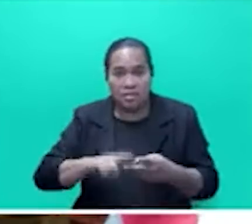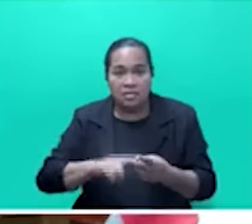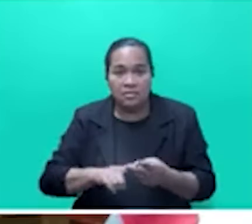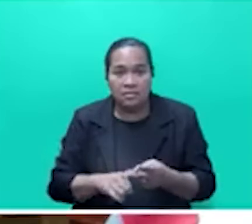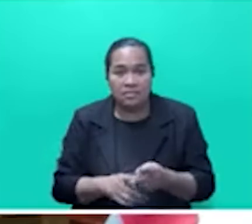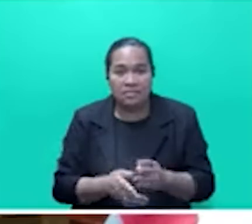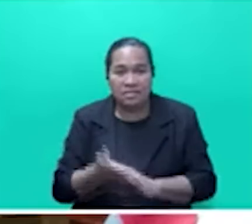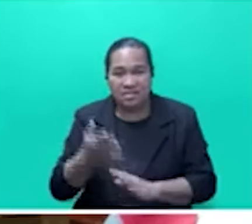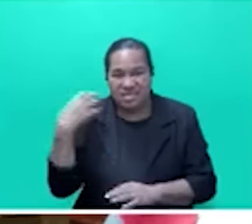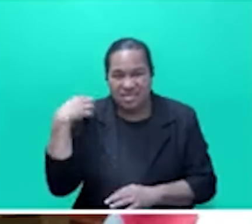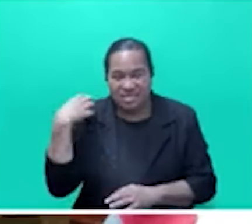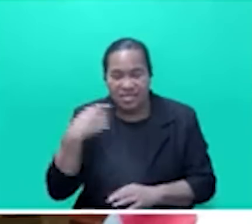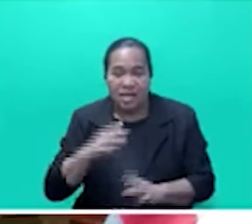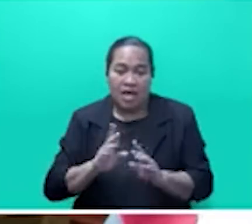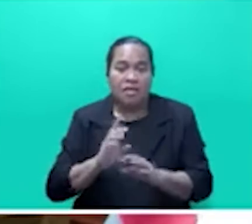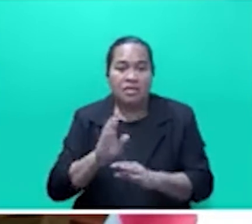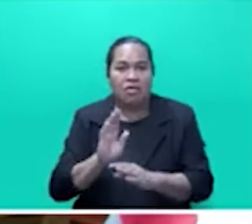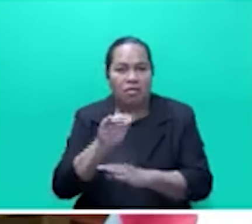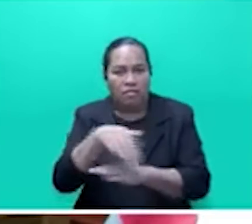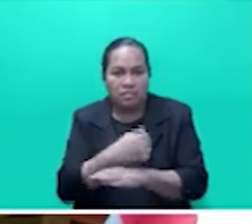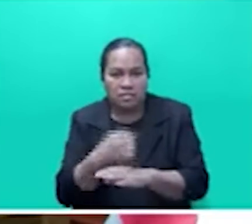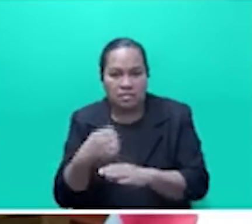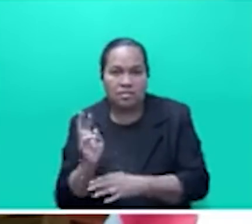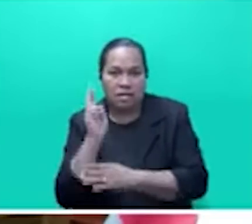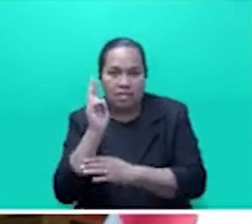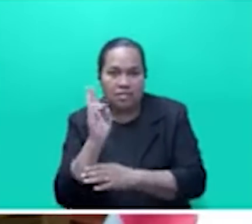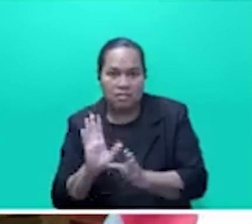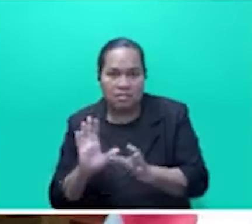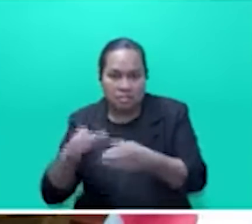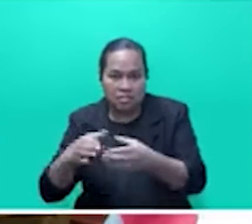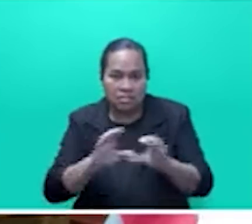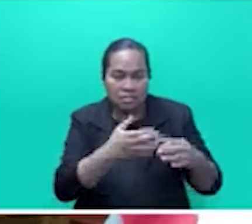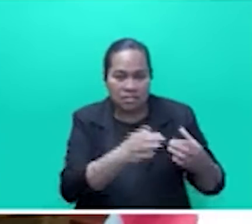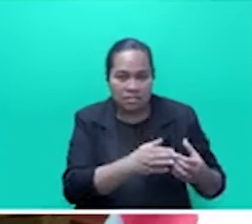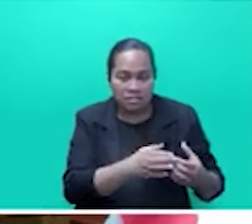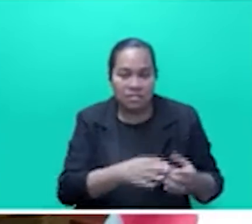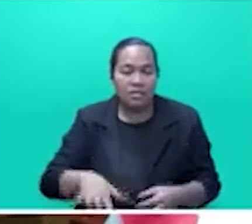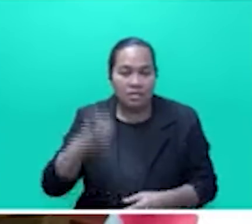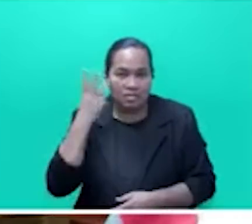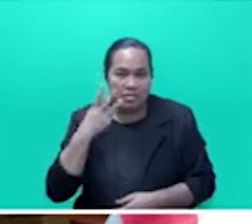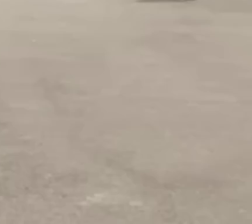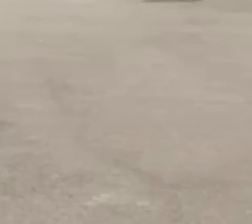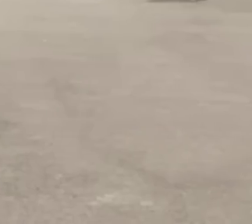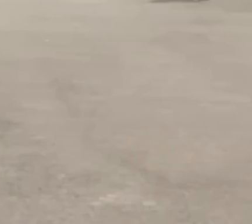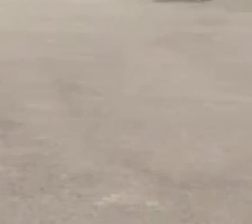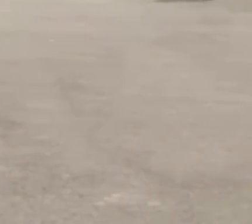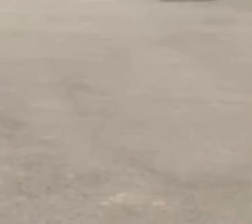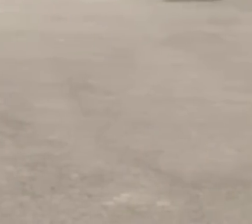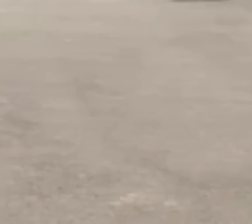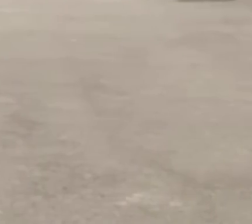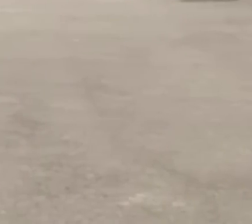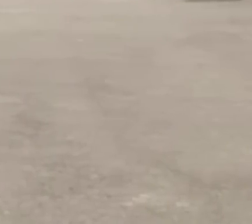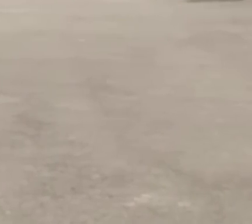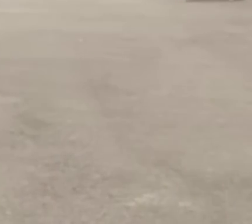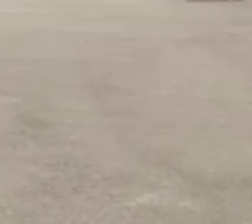Ambassadors, and members of the Diplomatic Corps, distinguished guests, ladies and gentlemen, Milsa Mbulasia, and a